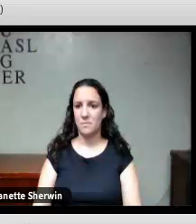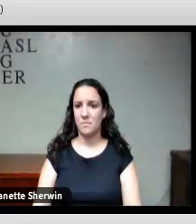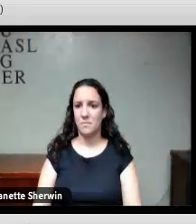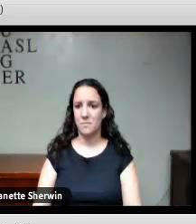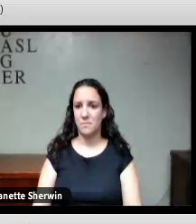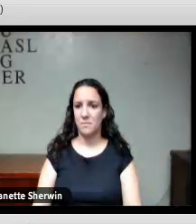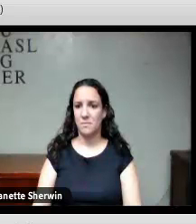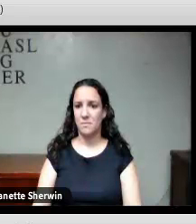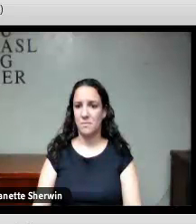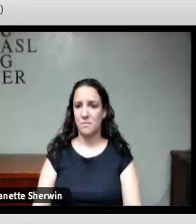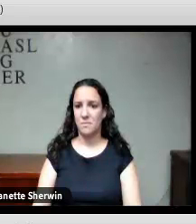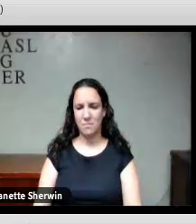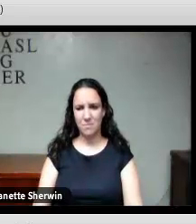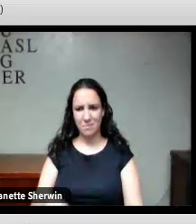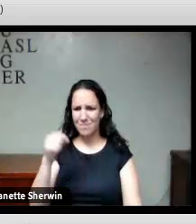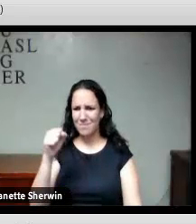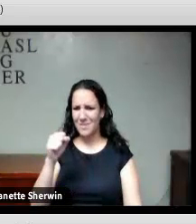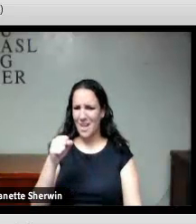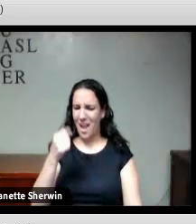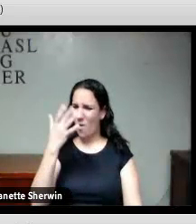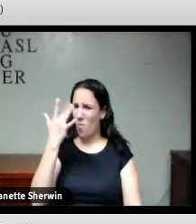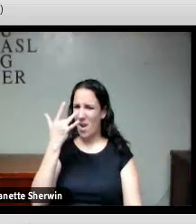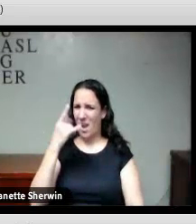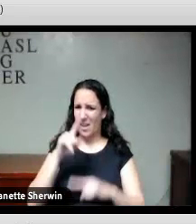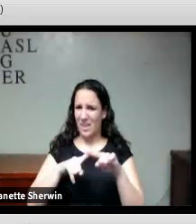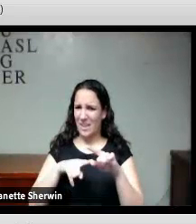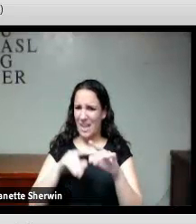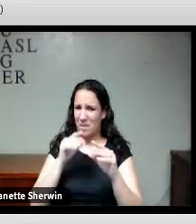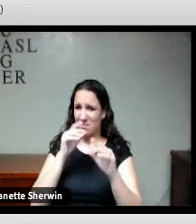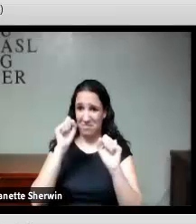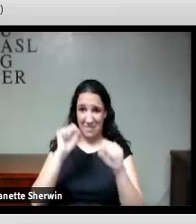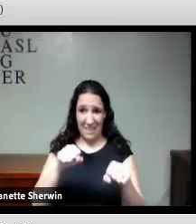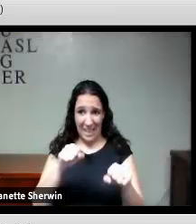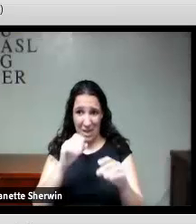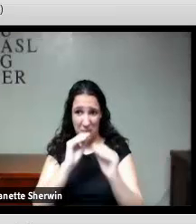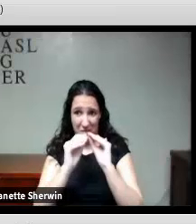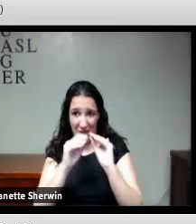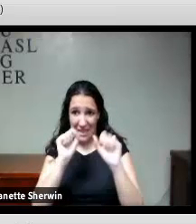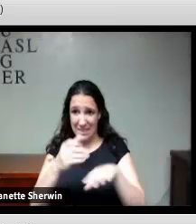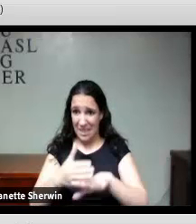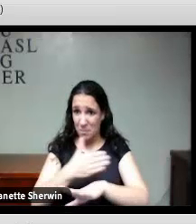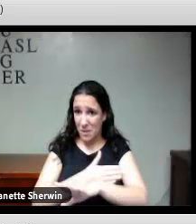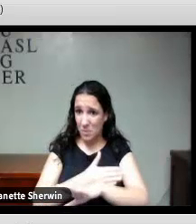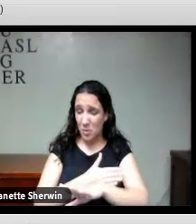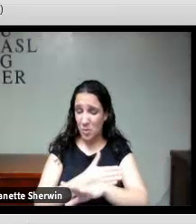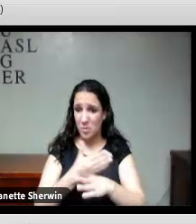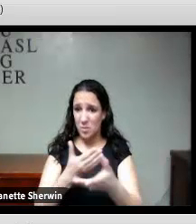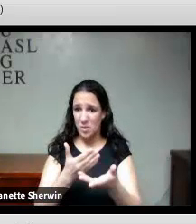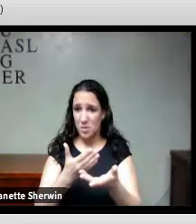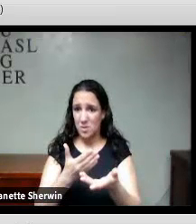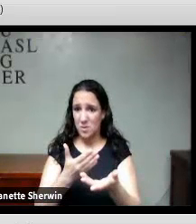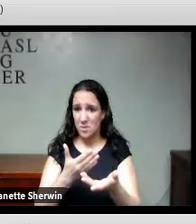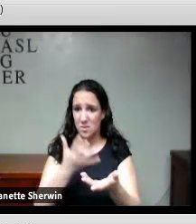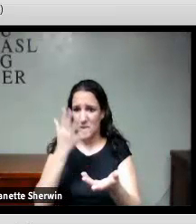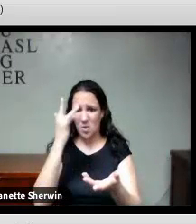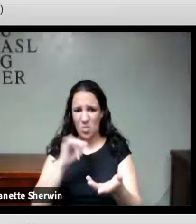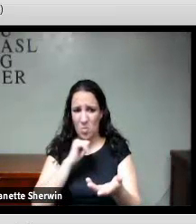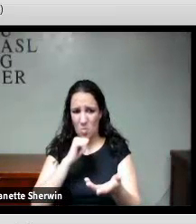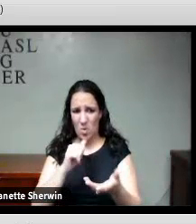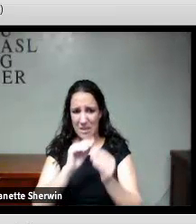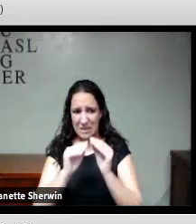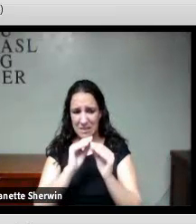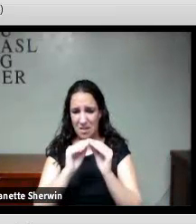Exactly, Lynn. Why does it happen all the time? Can it be fixed? Can it be changed? Can it be improved? And as Adriana said, why isn't it fixed?